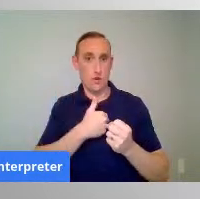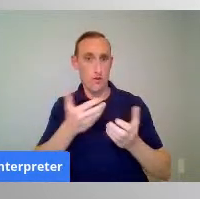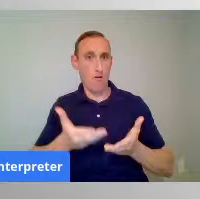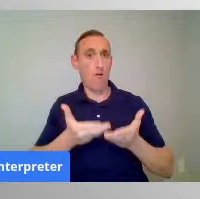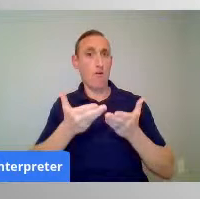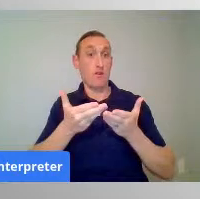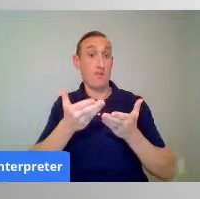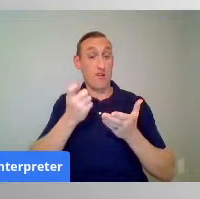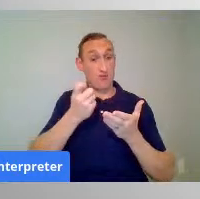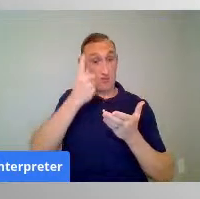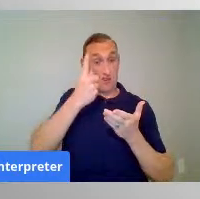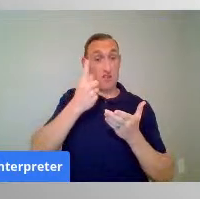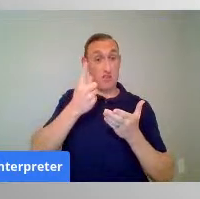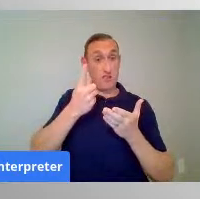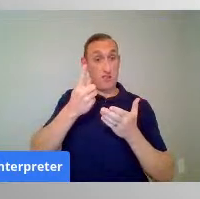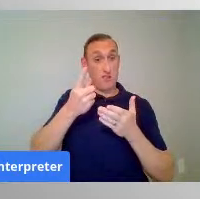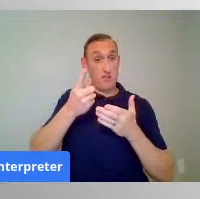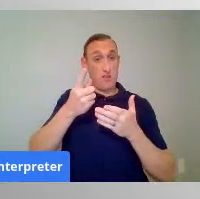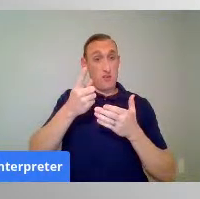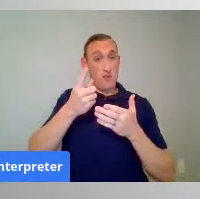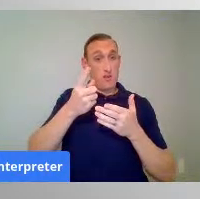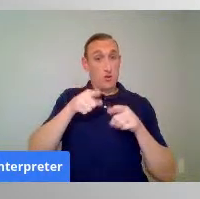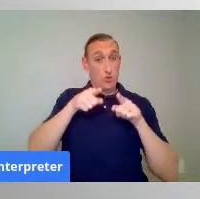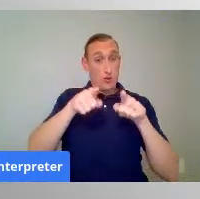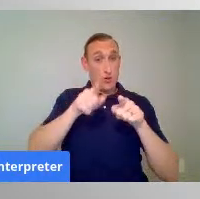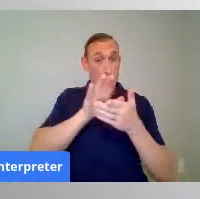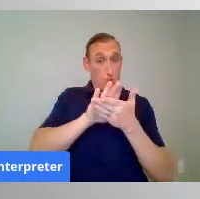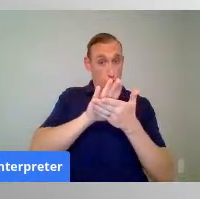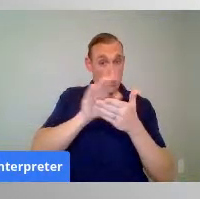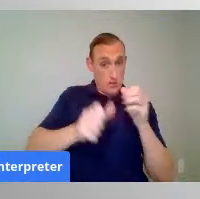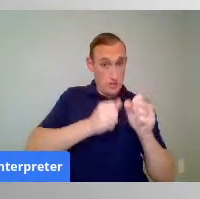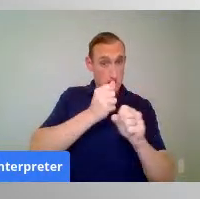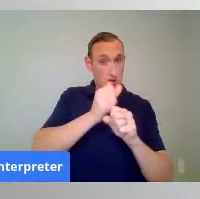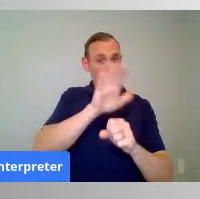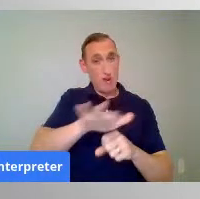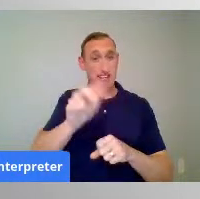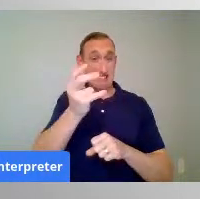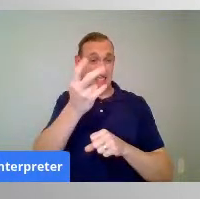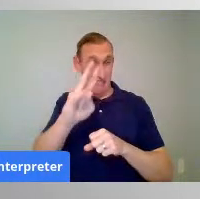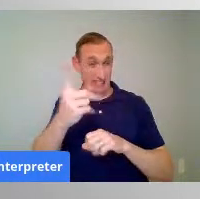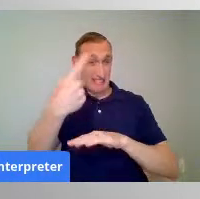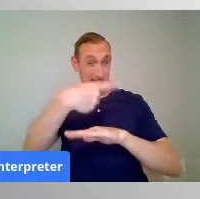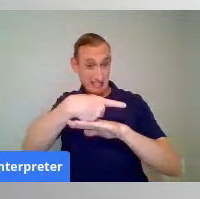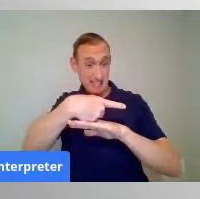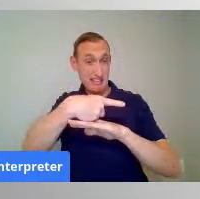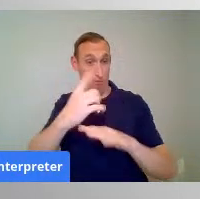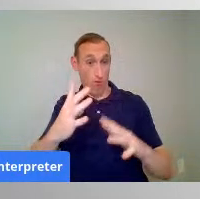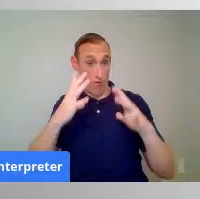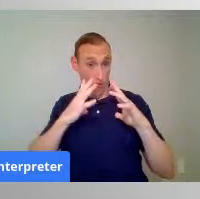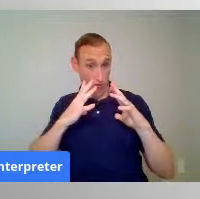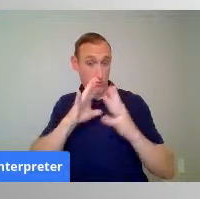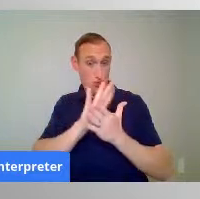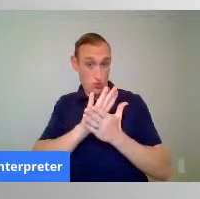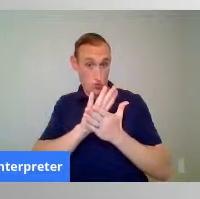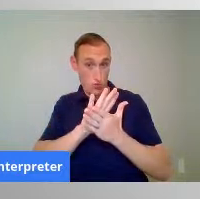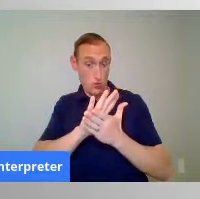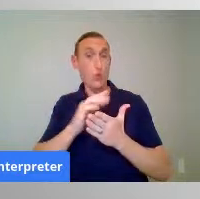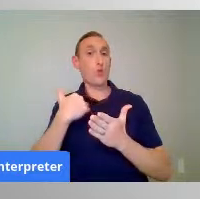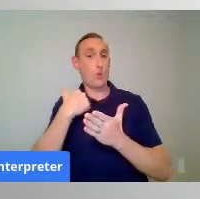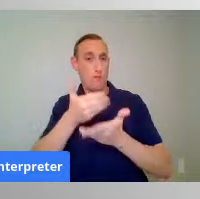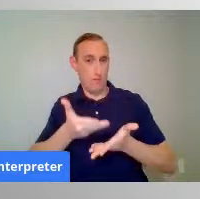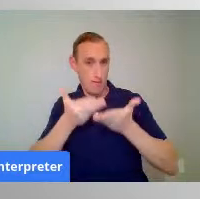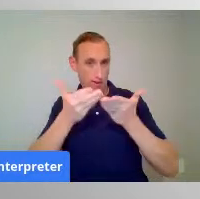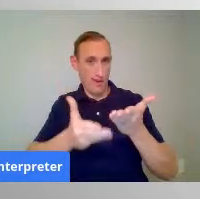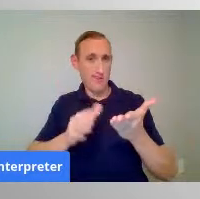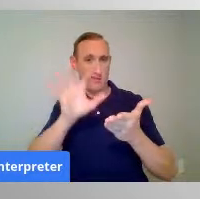examples of some of the types that we do. And we also provide 9 different camps during the breaks.